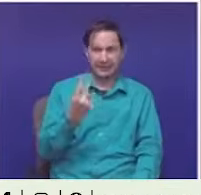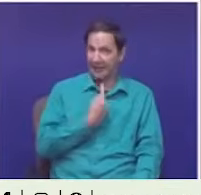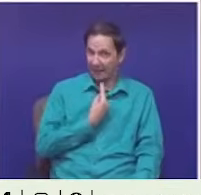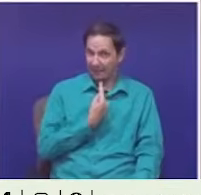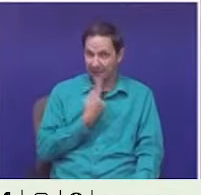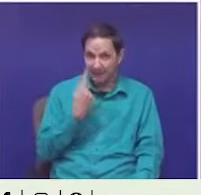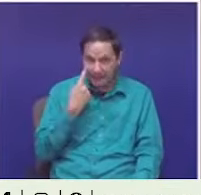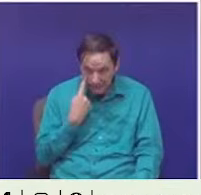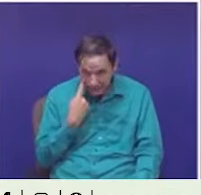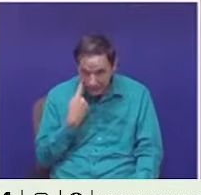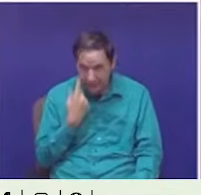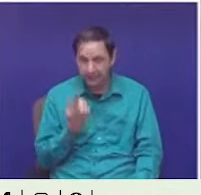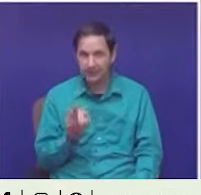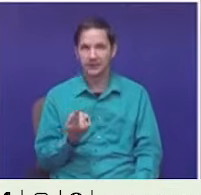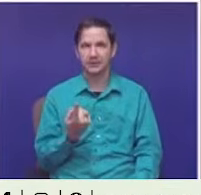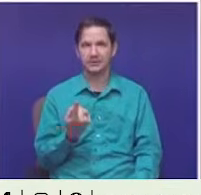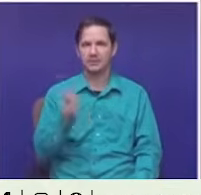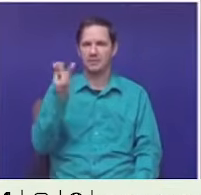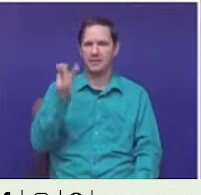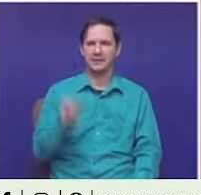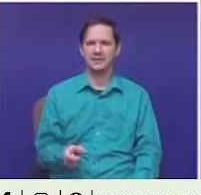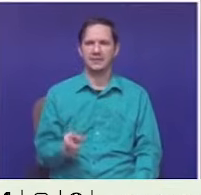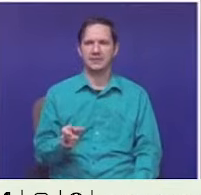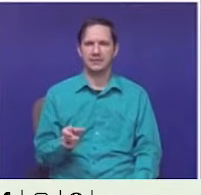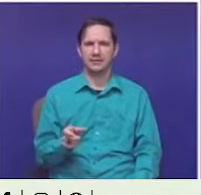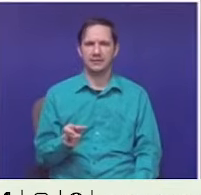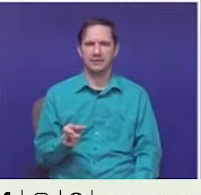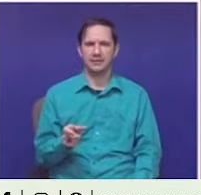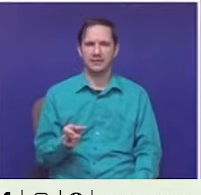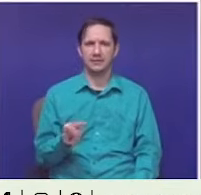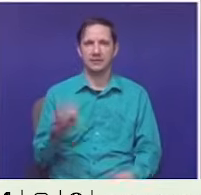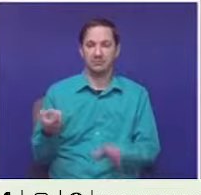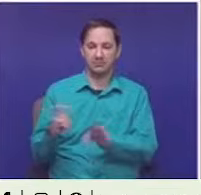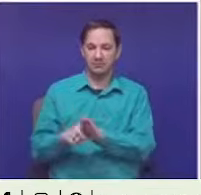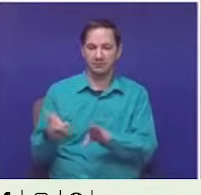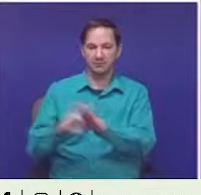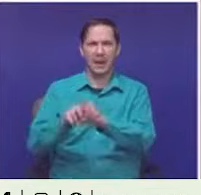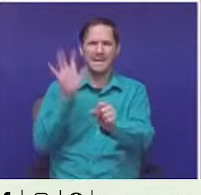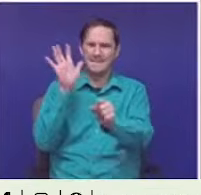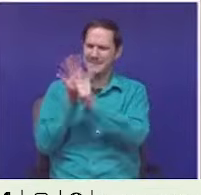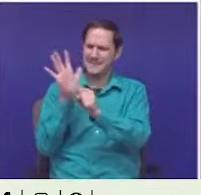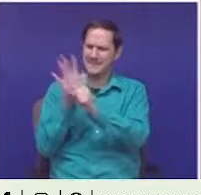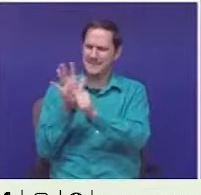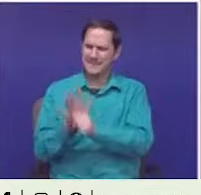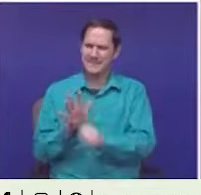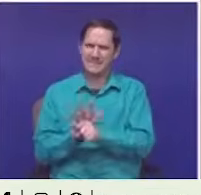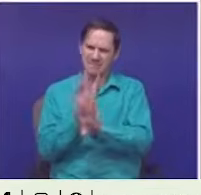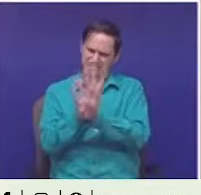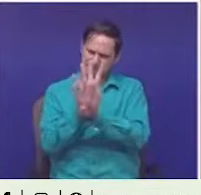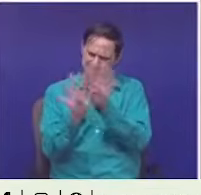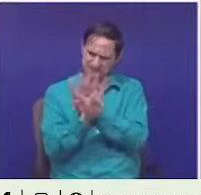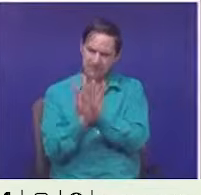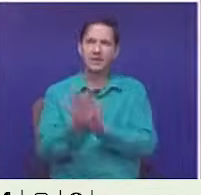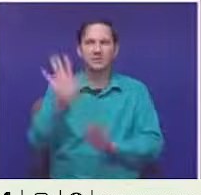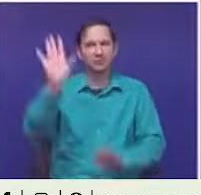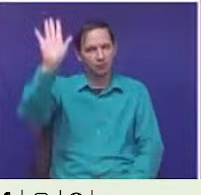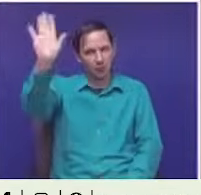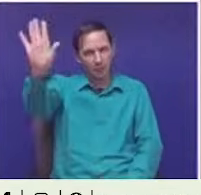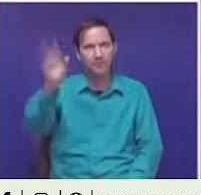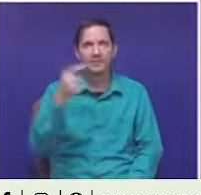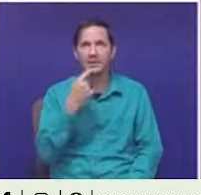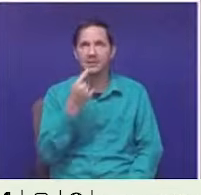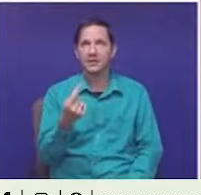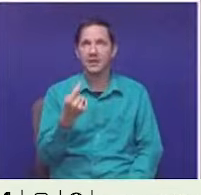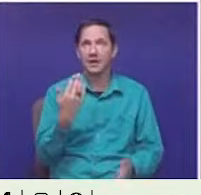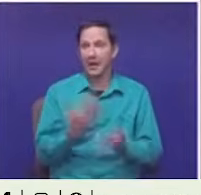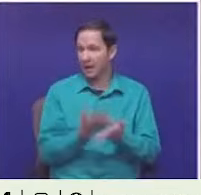myself somebody who had literally had children who were overcrowded in that car. When I stopped him, he said, well, I can take them